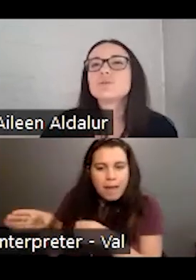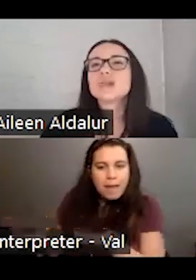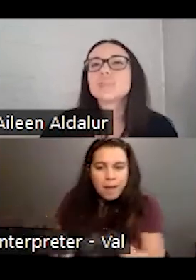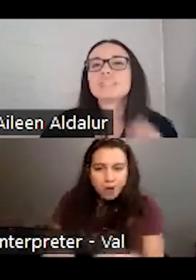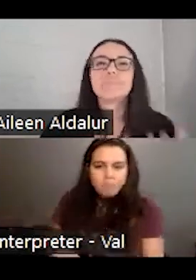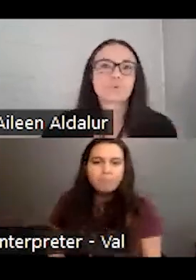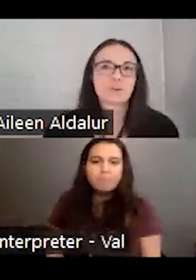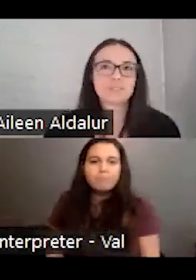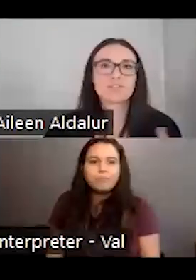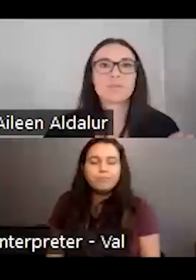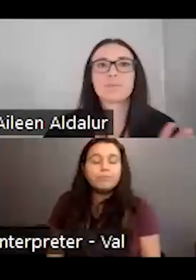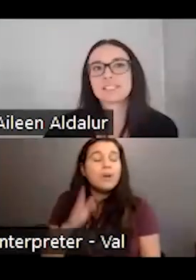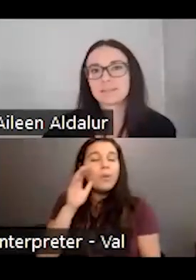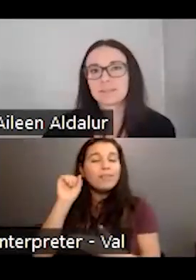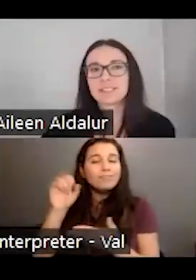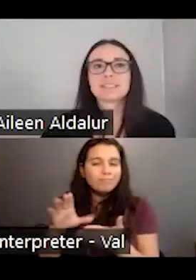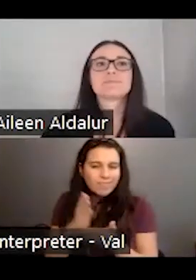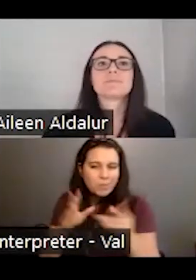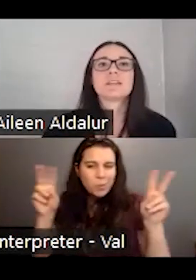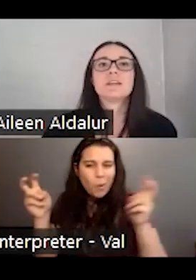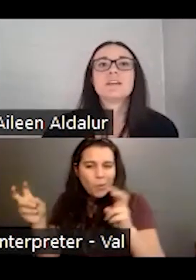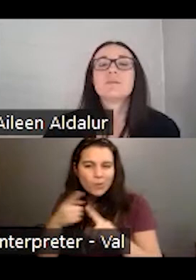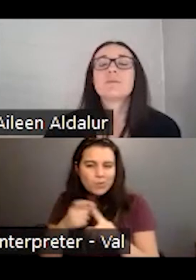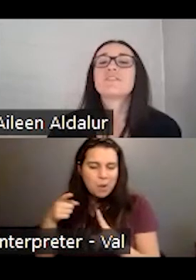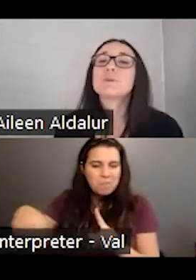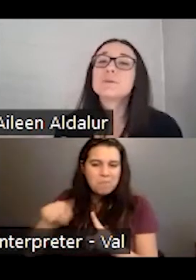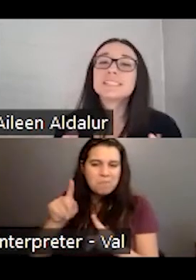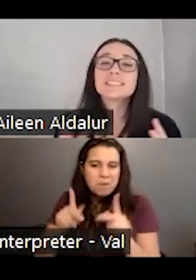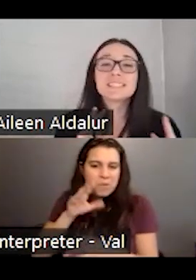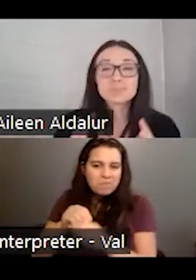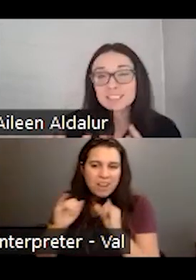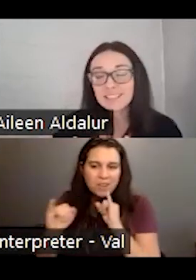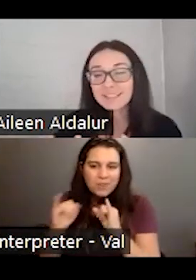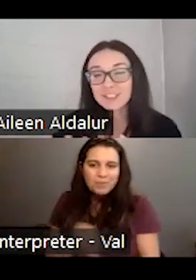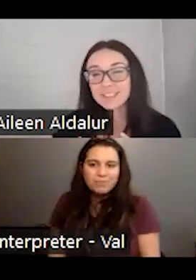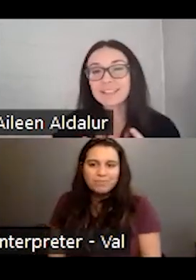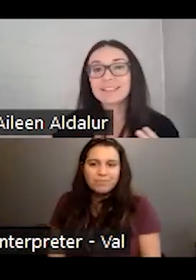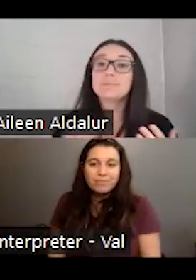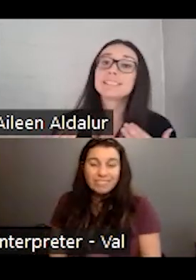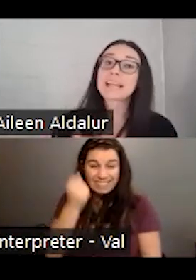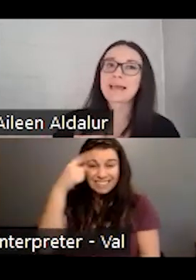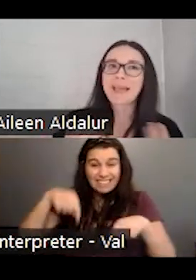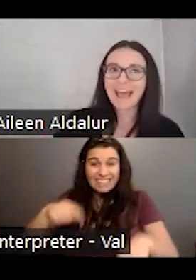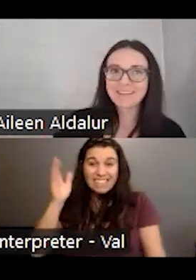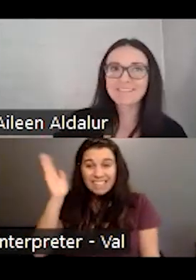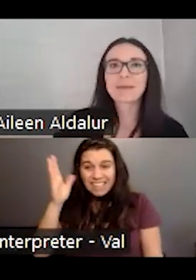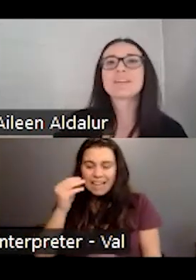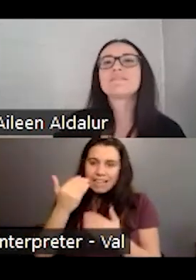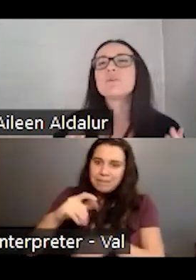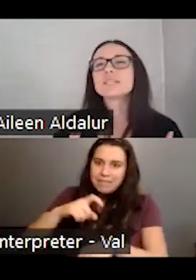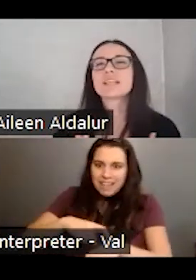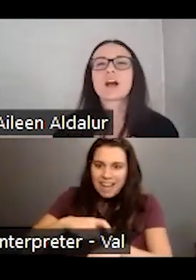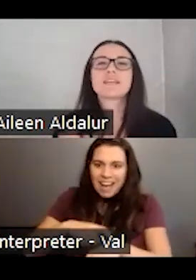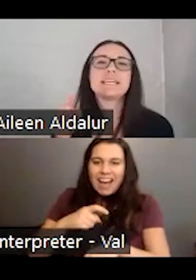show you some example quotes from the participants. But for the purposes of this presentation and the limited time I have, I'm